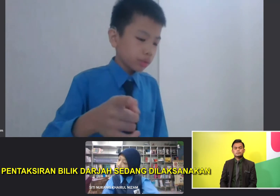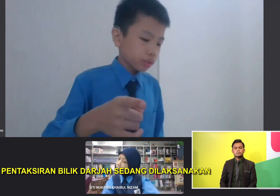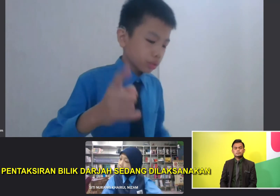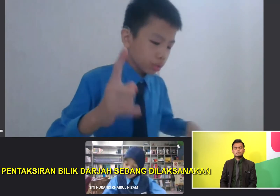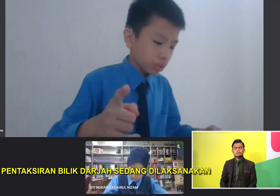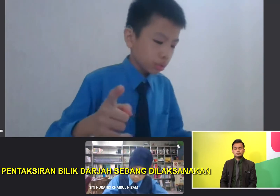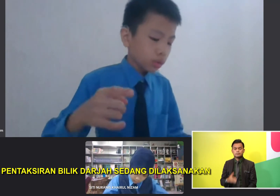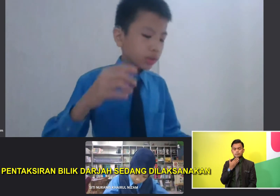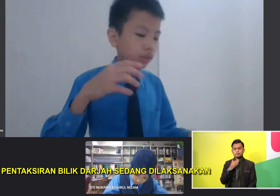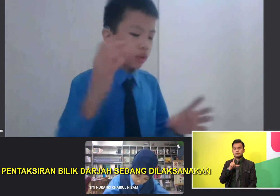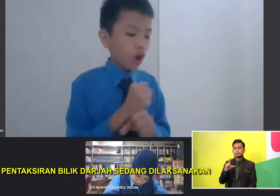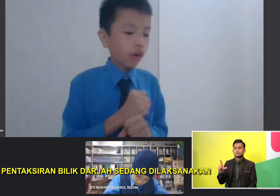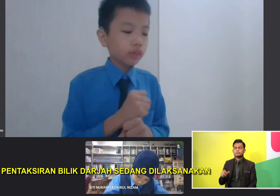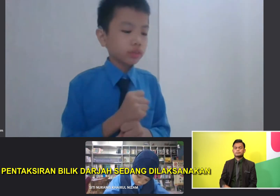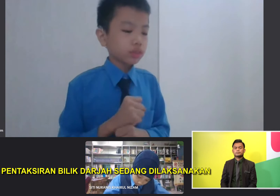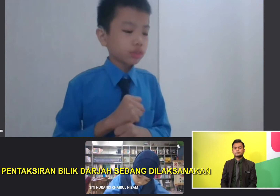All right.